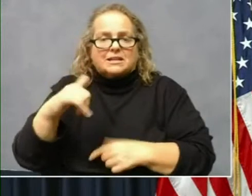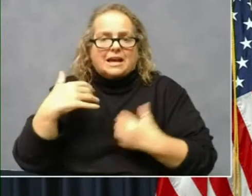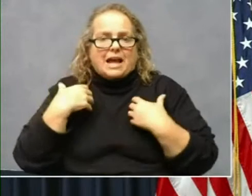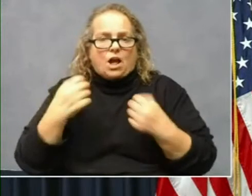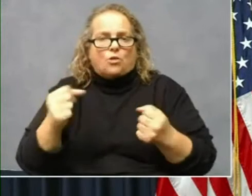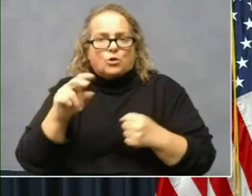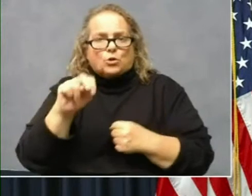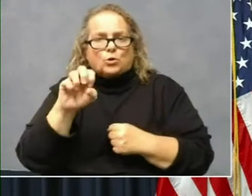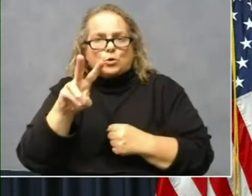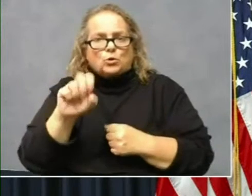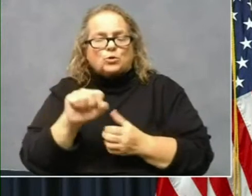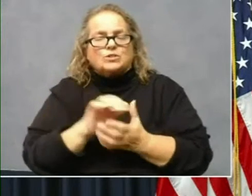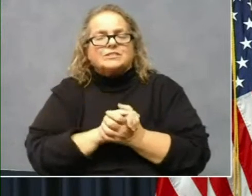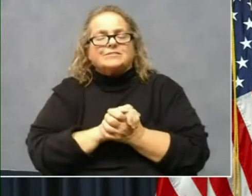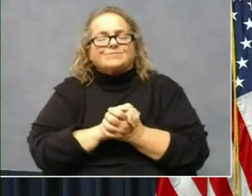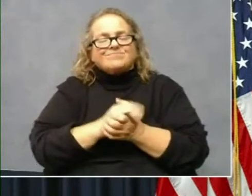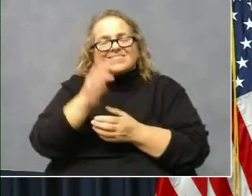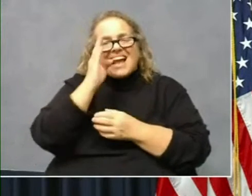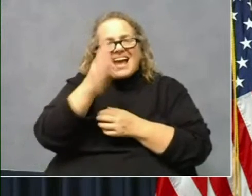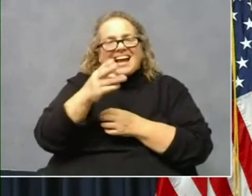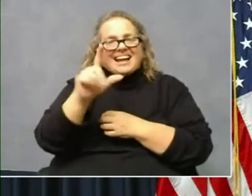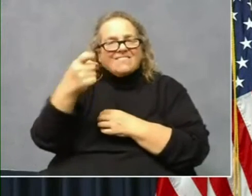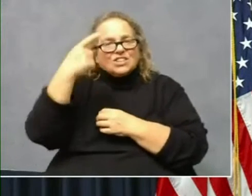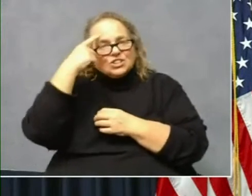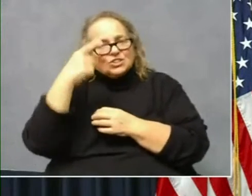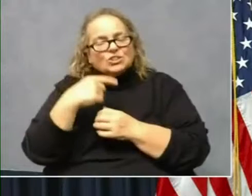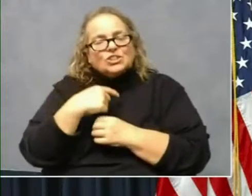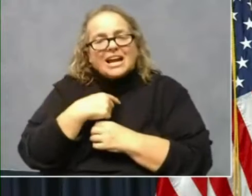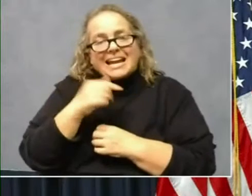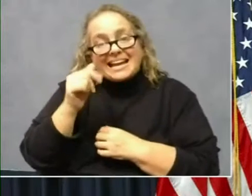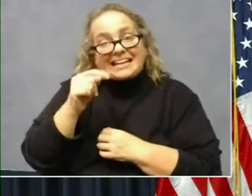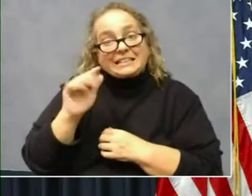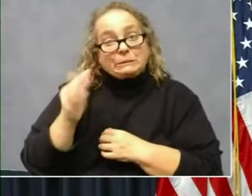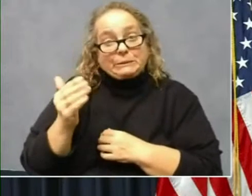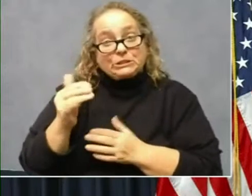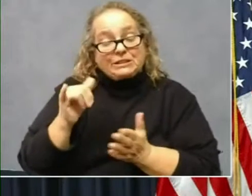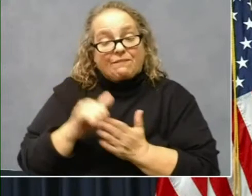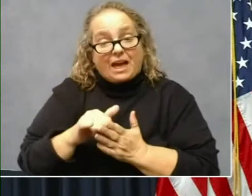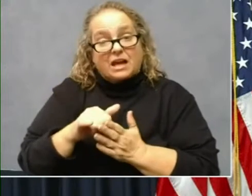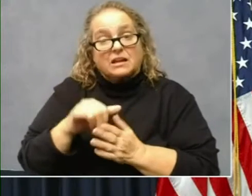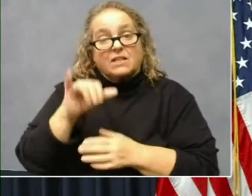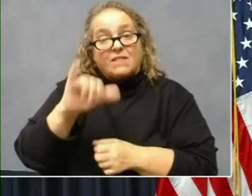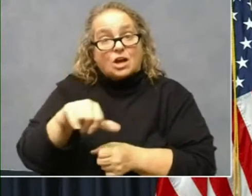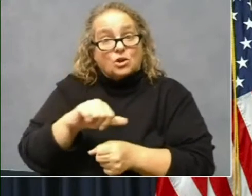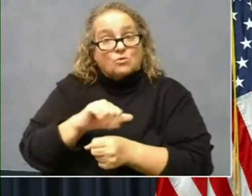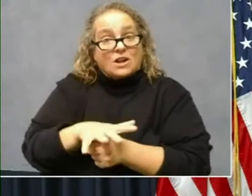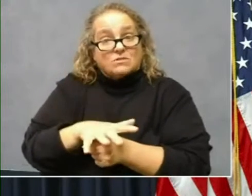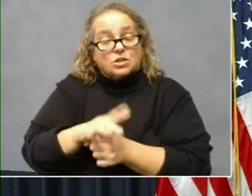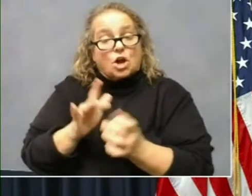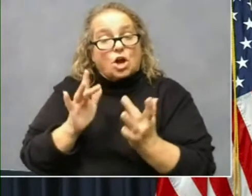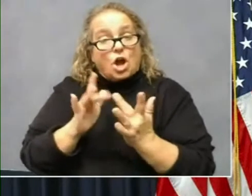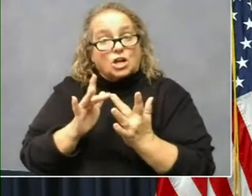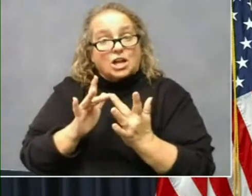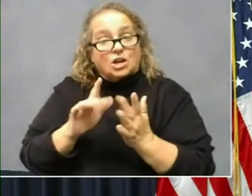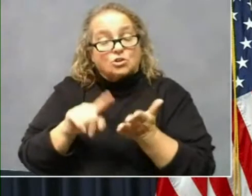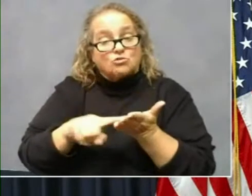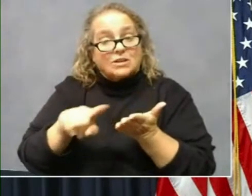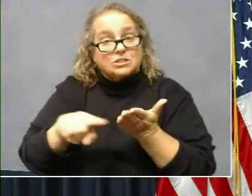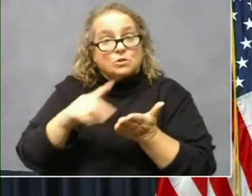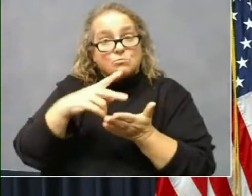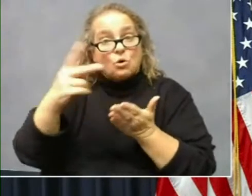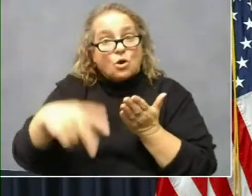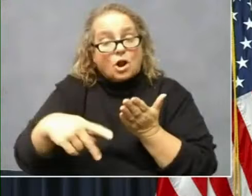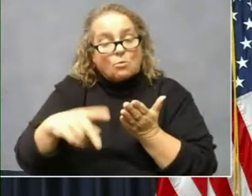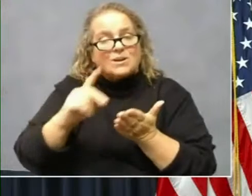Hey, Governor. It appears that the coronavirus contact tracing program was designed largely